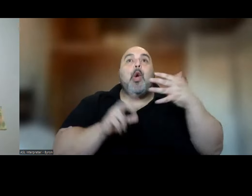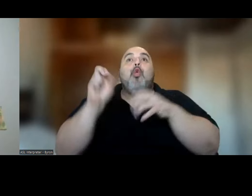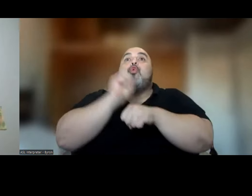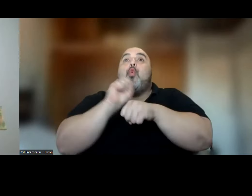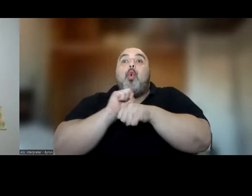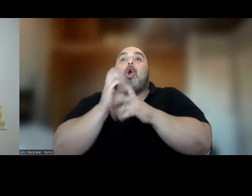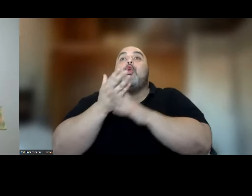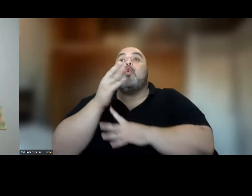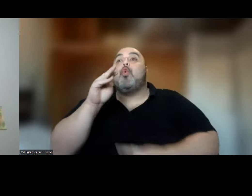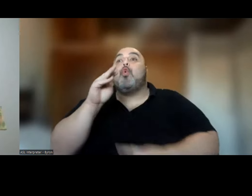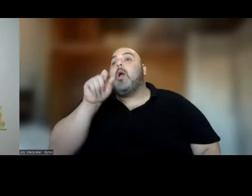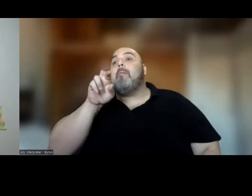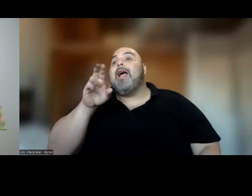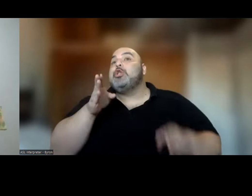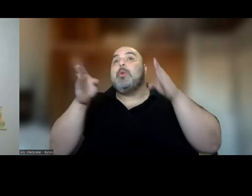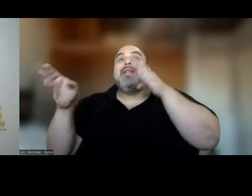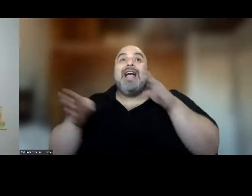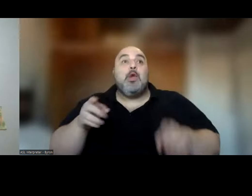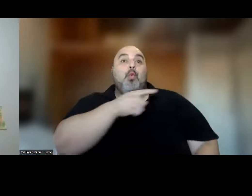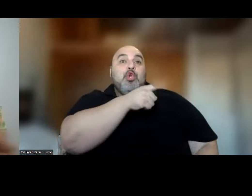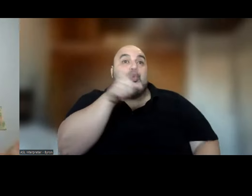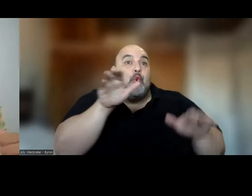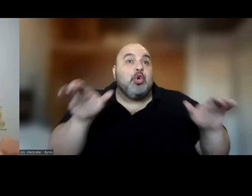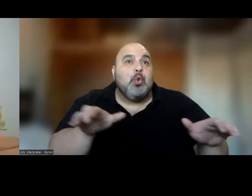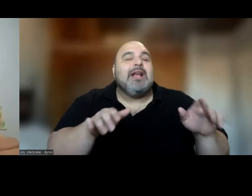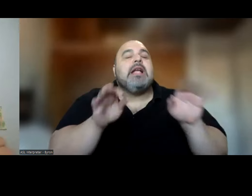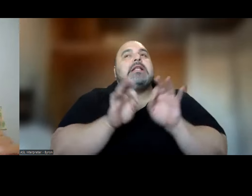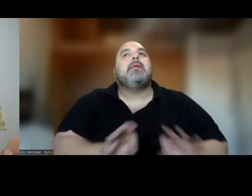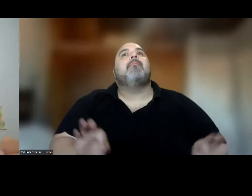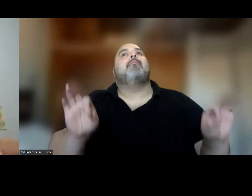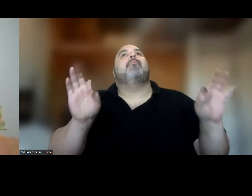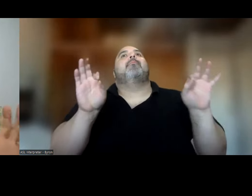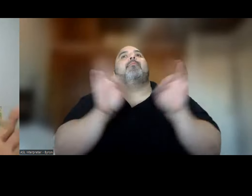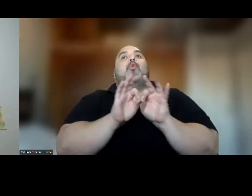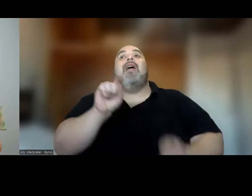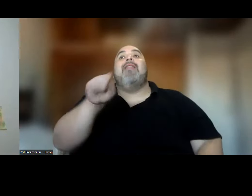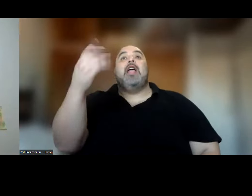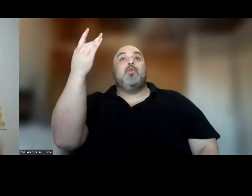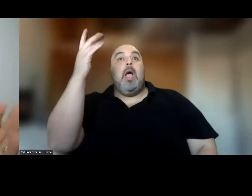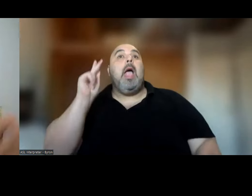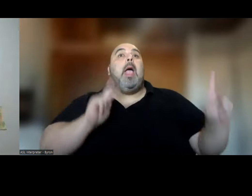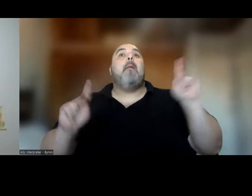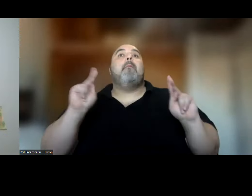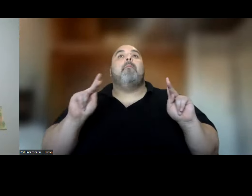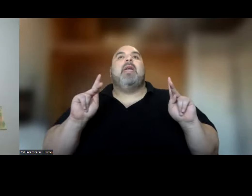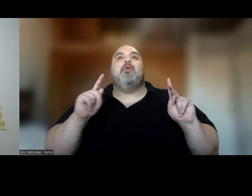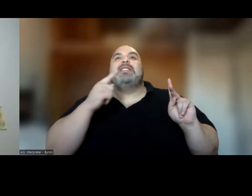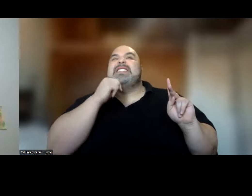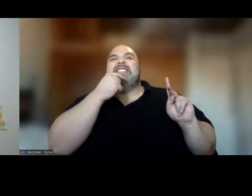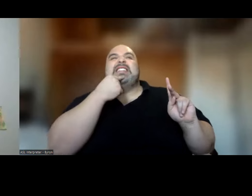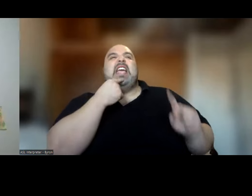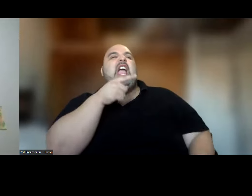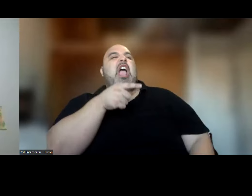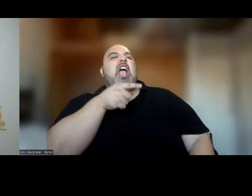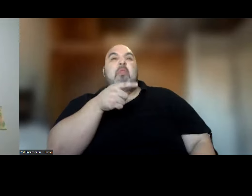what you all are doing, matters a lot. And that's why people didn't say, oh, let's give this program or this piece a